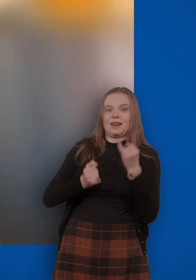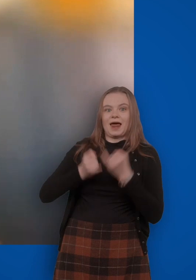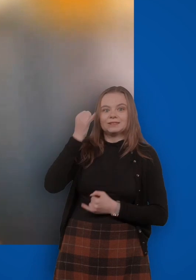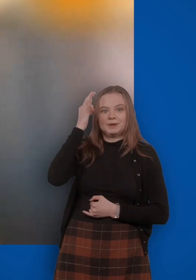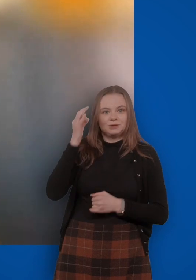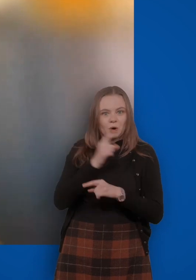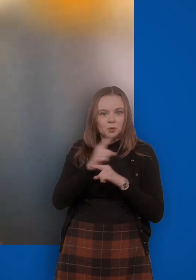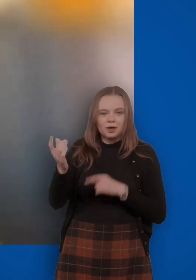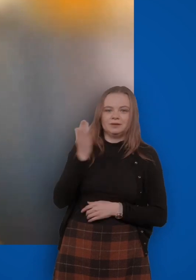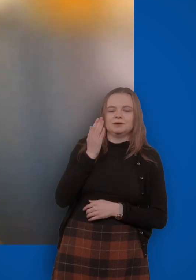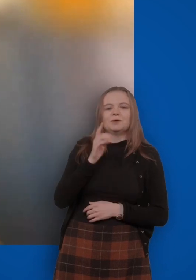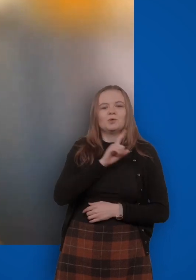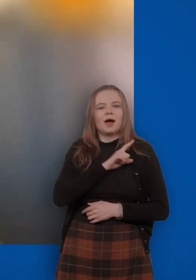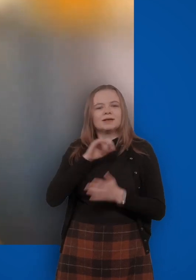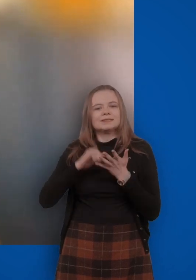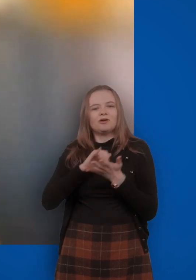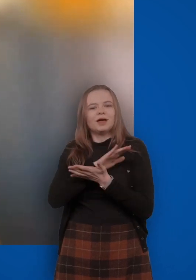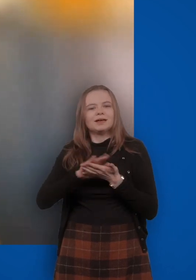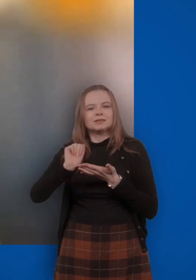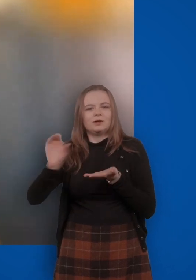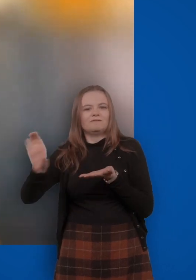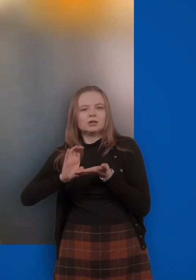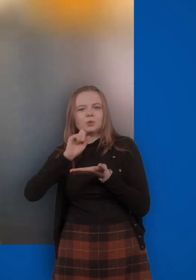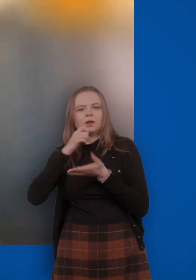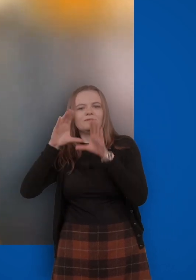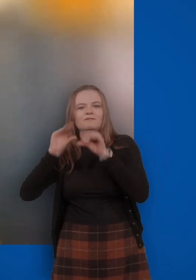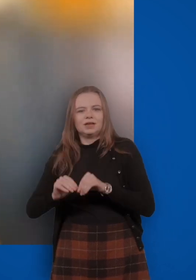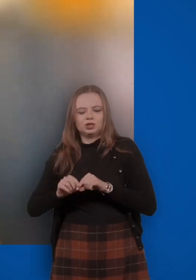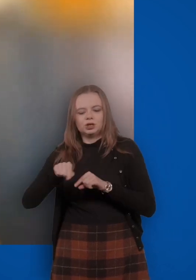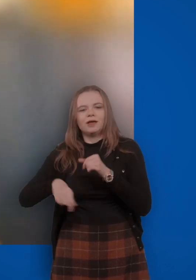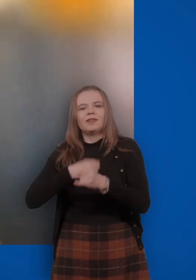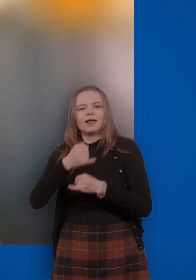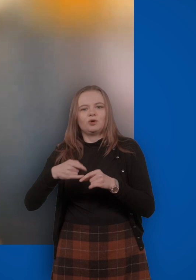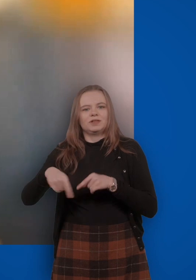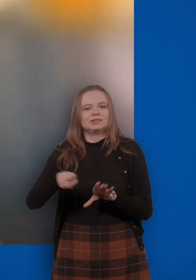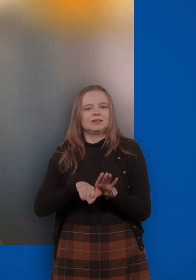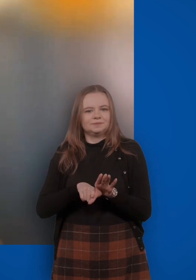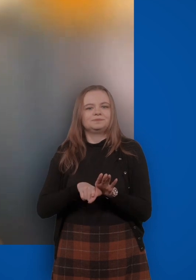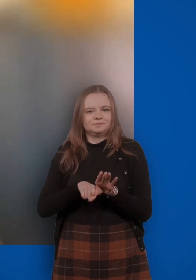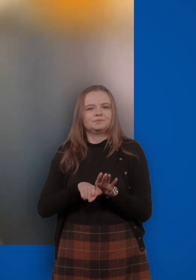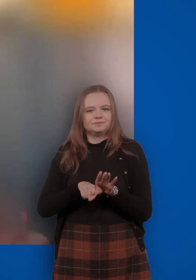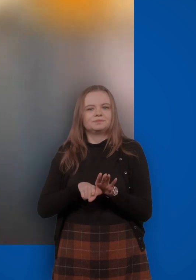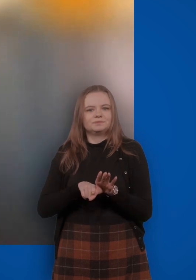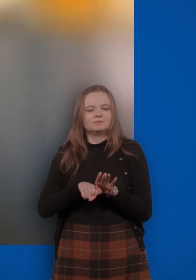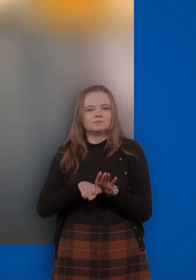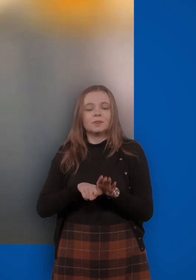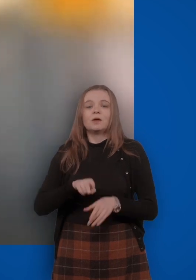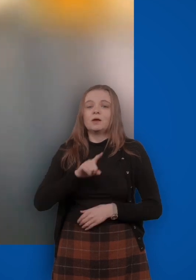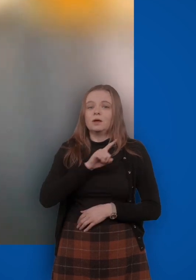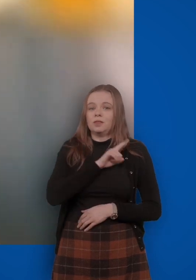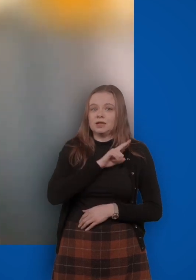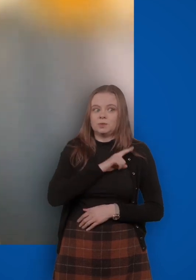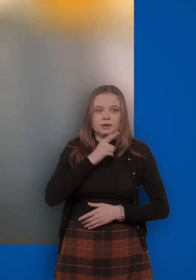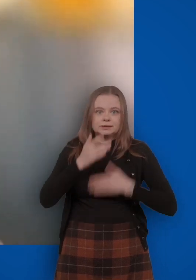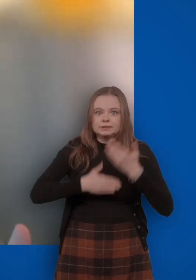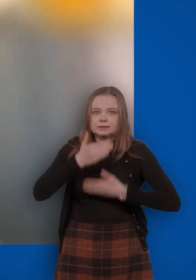notice, was because Sarah Higginson's funding is going to end at the end of this calendar year. And so that was why we were keen to kind of go ahead